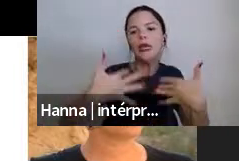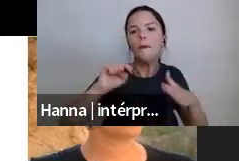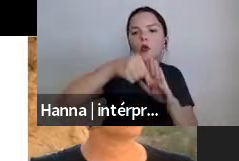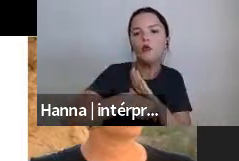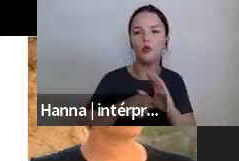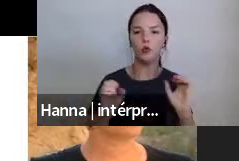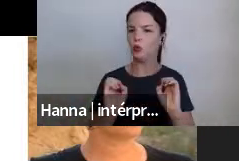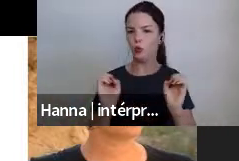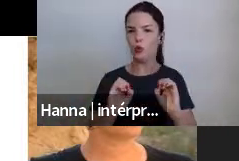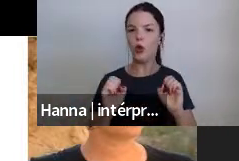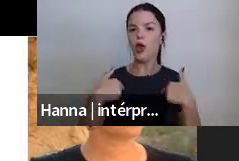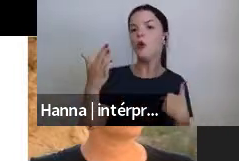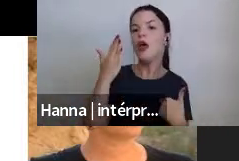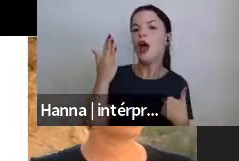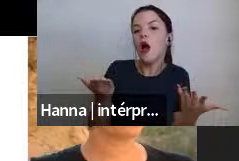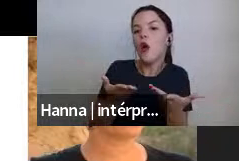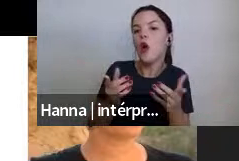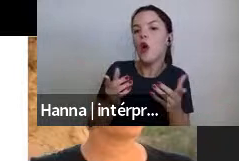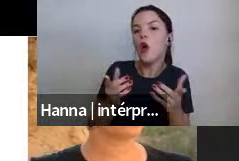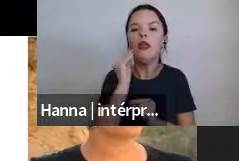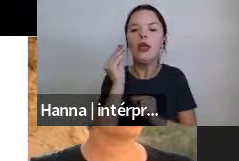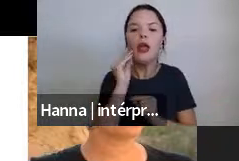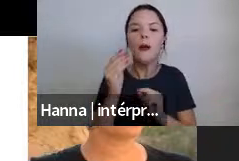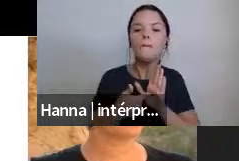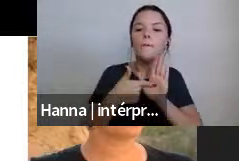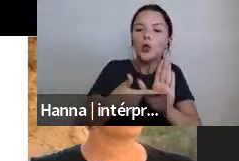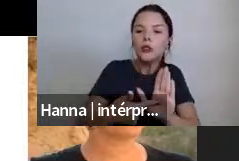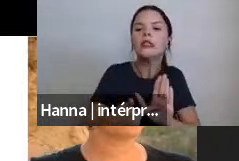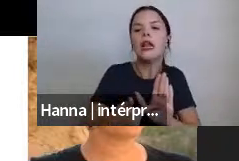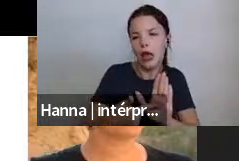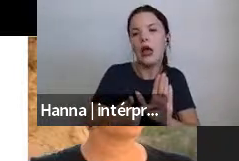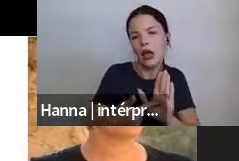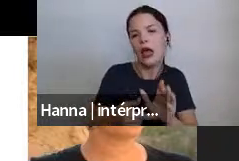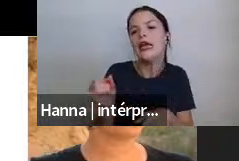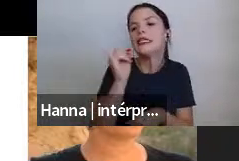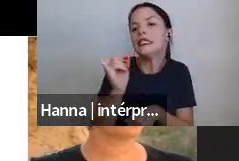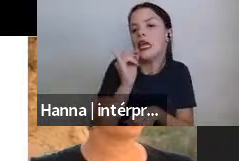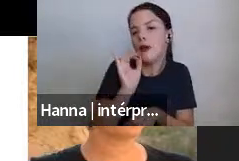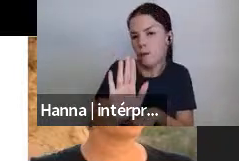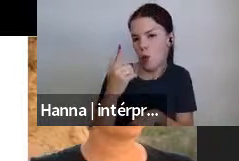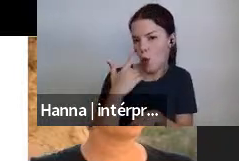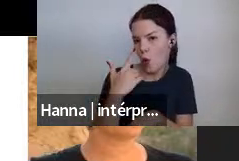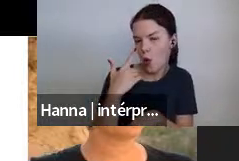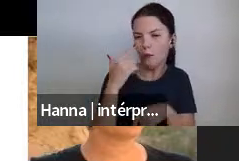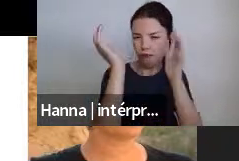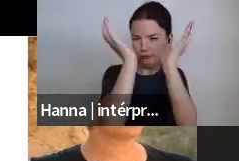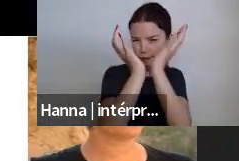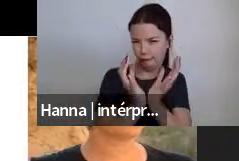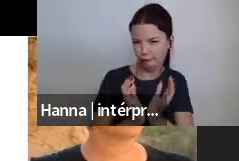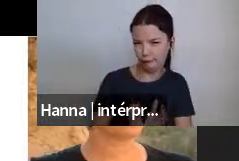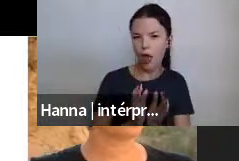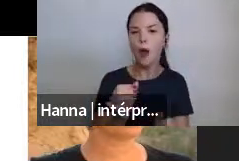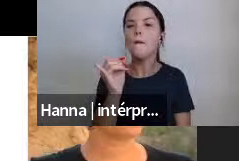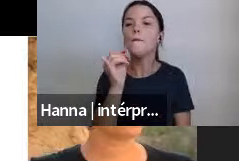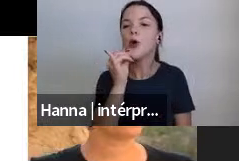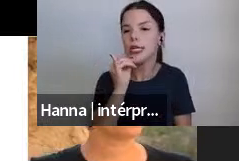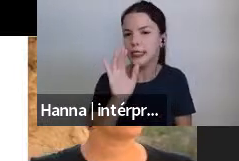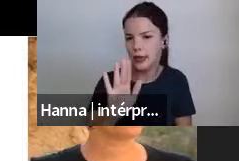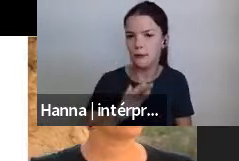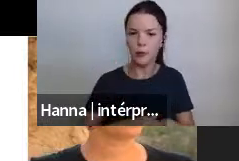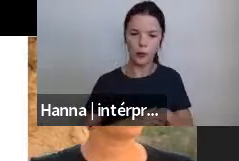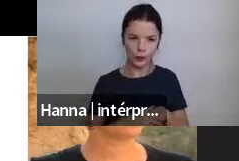typology. I'll just exemplify a few cases. So an example of a simultaneous